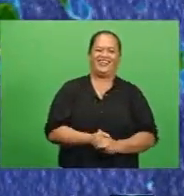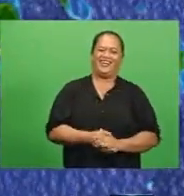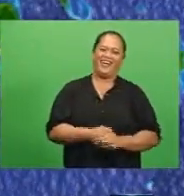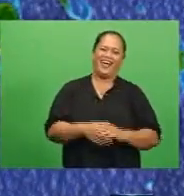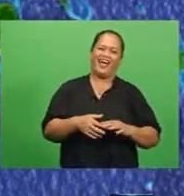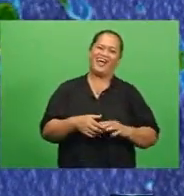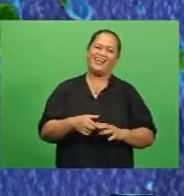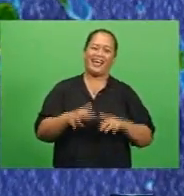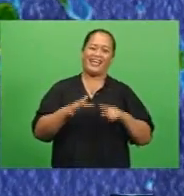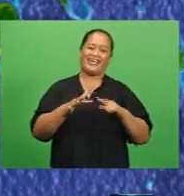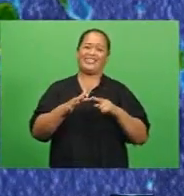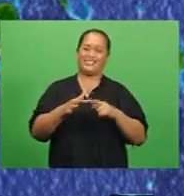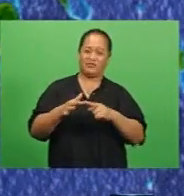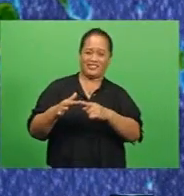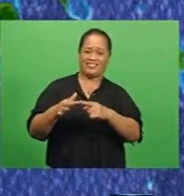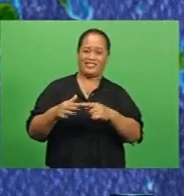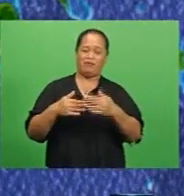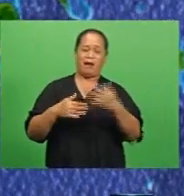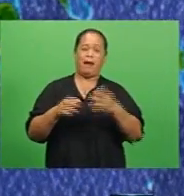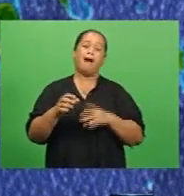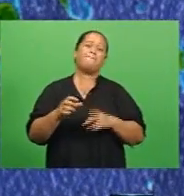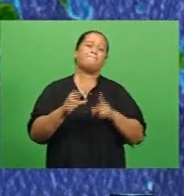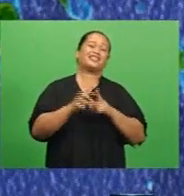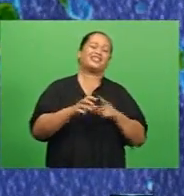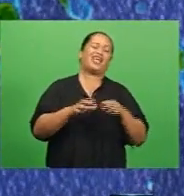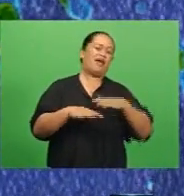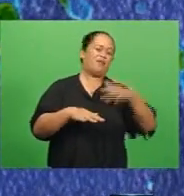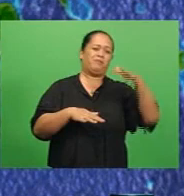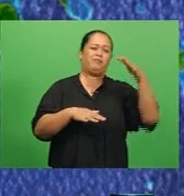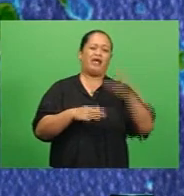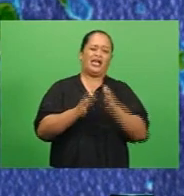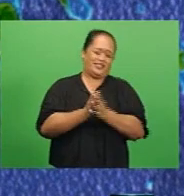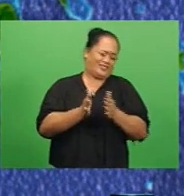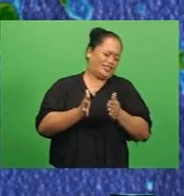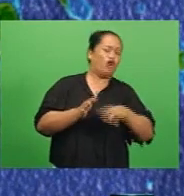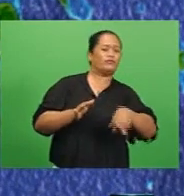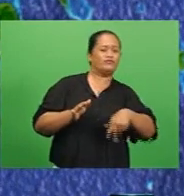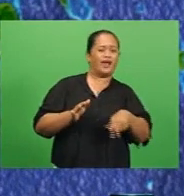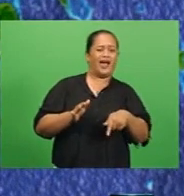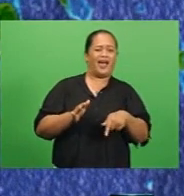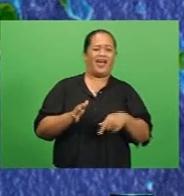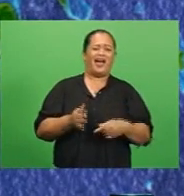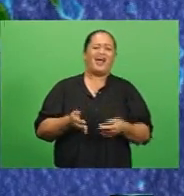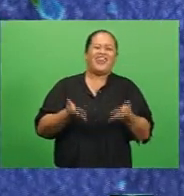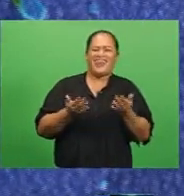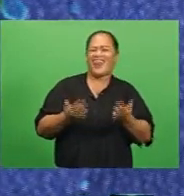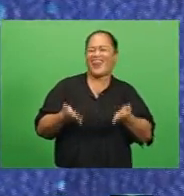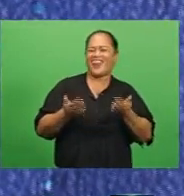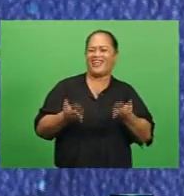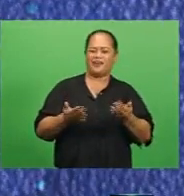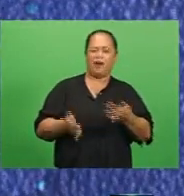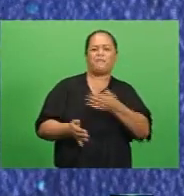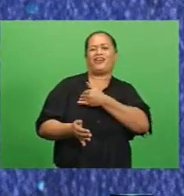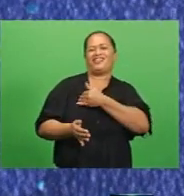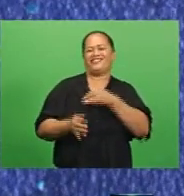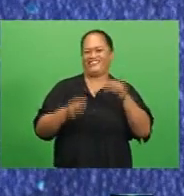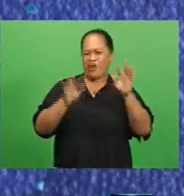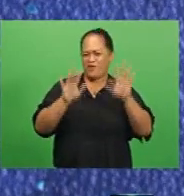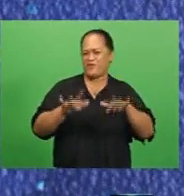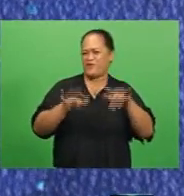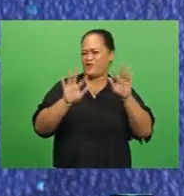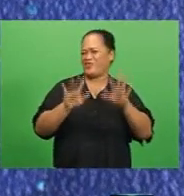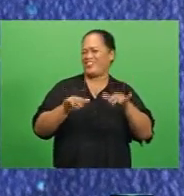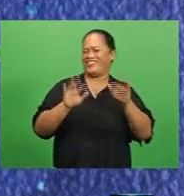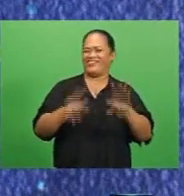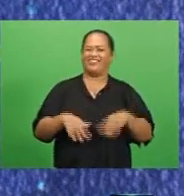afternoon. Eastwards, from Pacific Harbour to Suva, some very light morning showers turned to mostly cloudy skies and